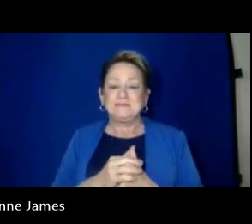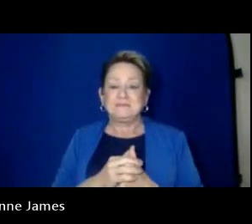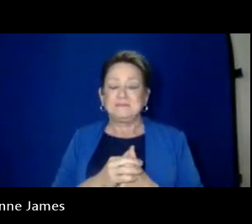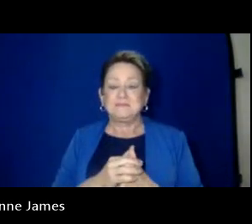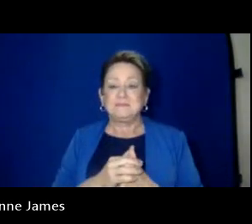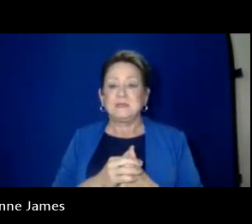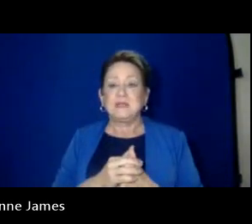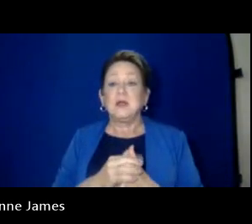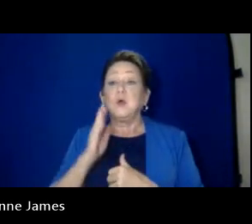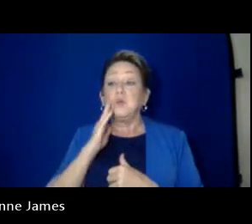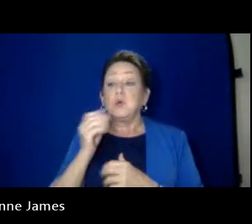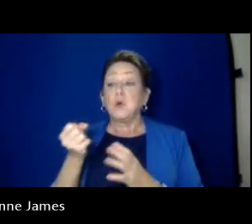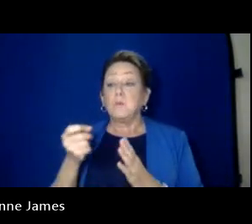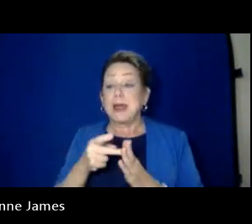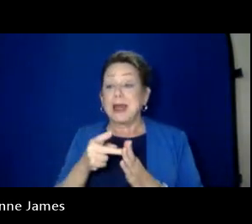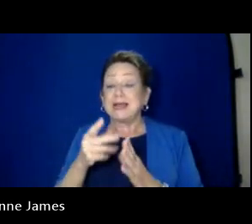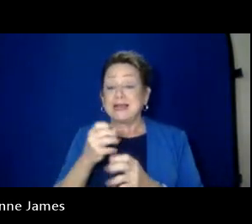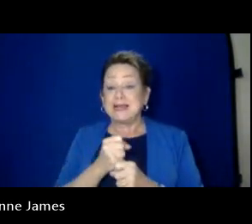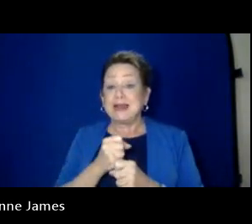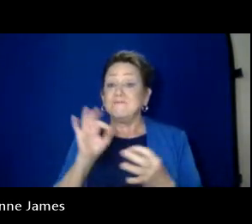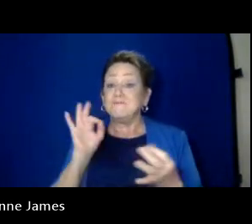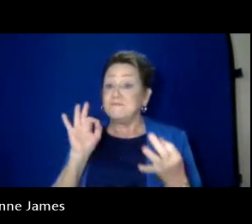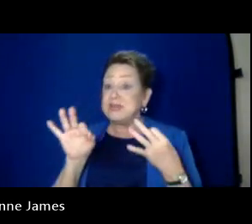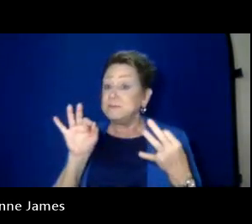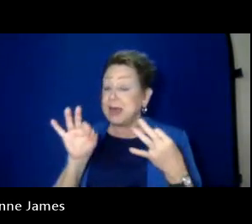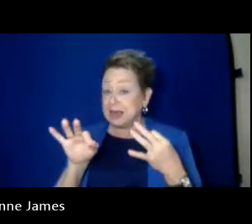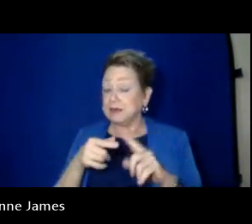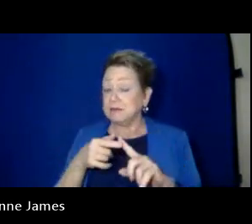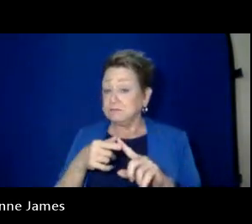get, to incorporate the feedback that we've gotten from folks.